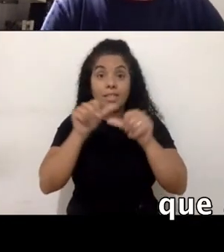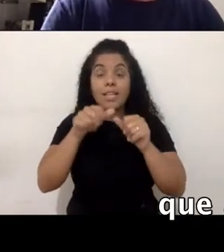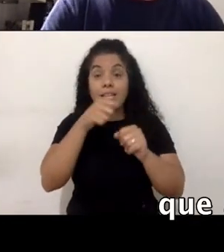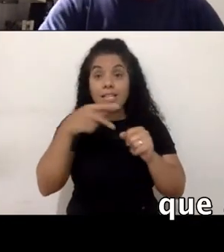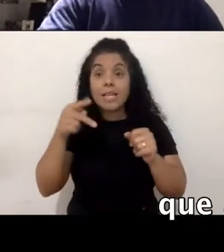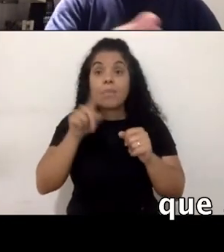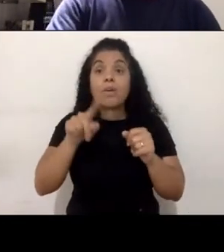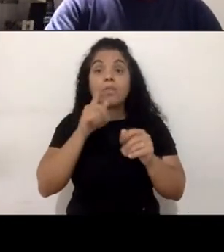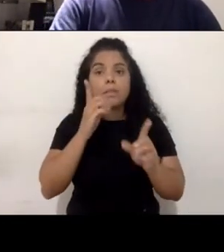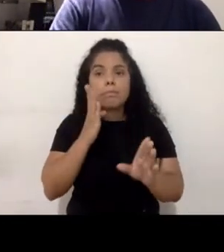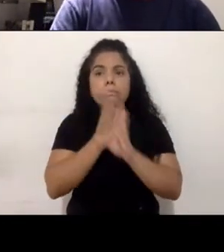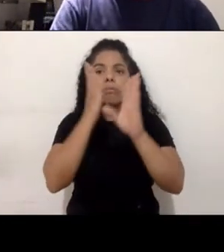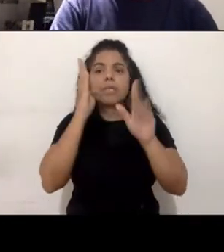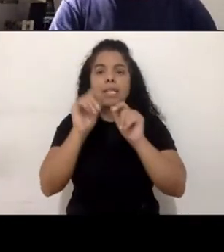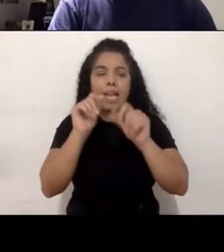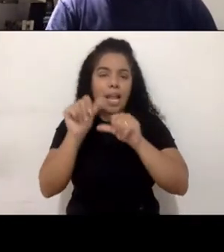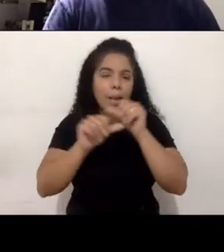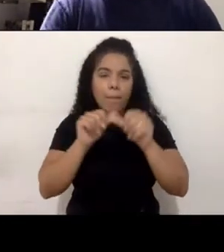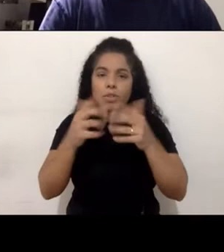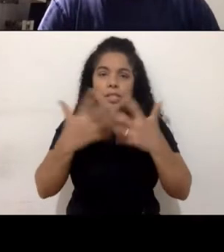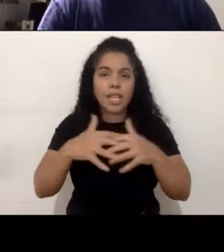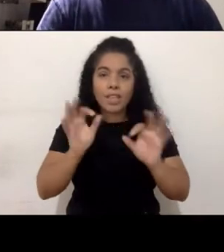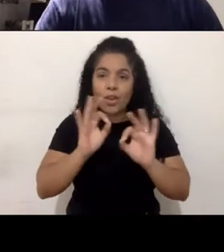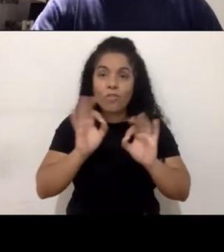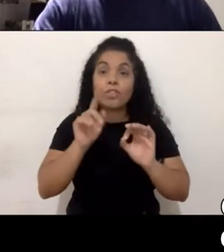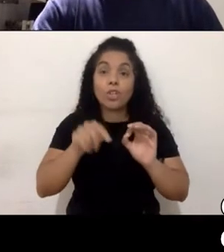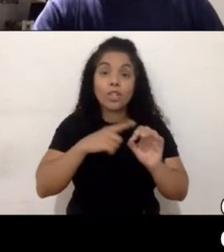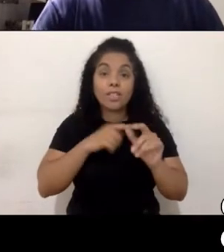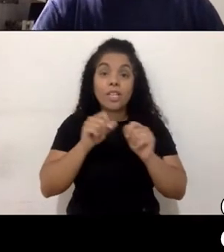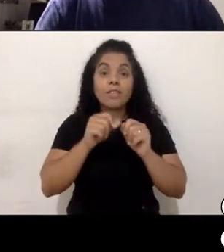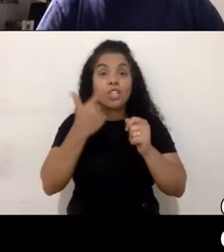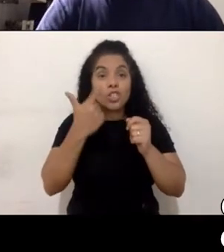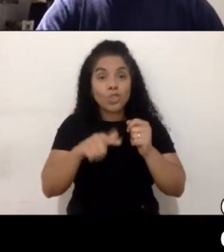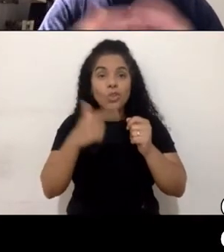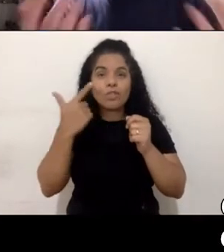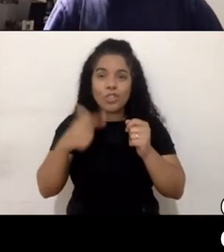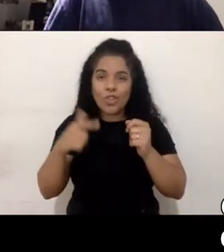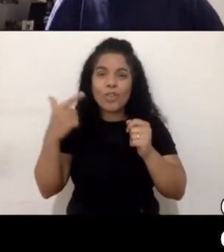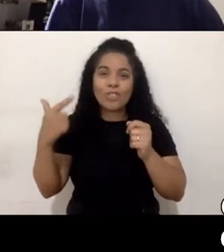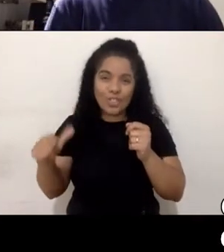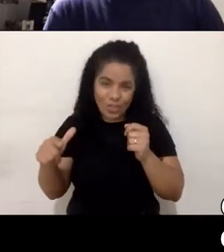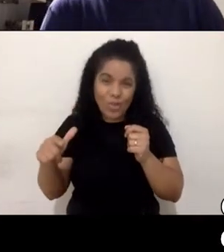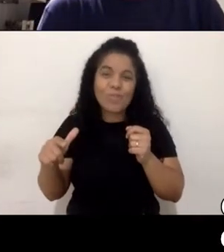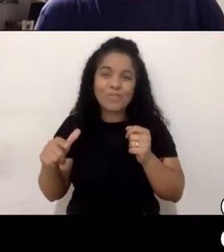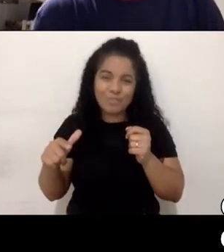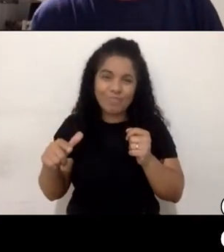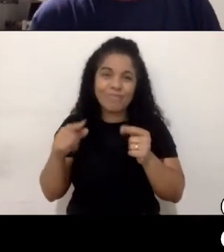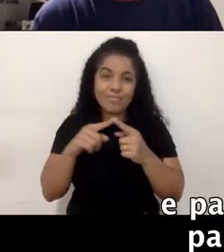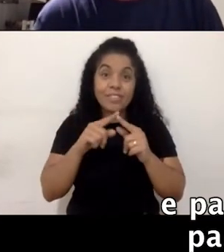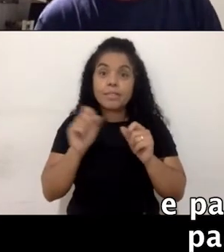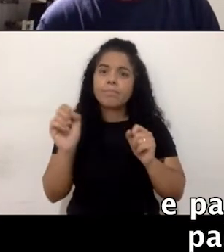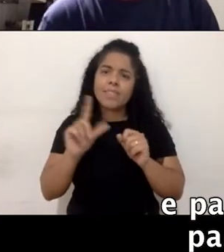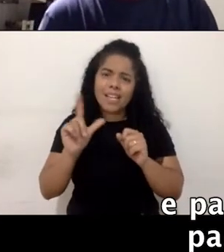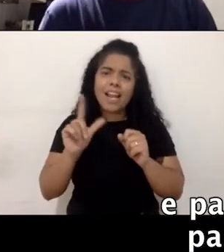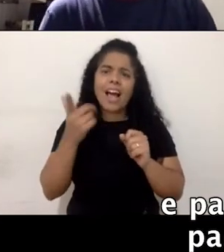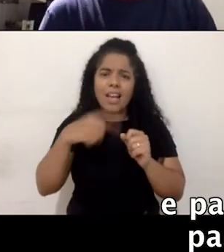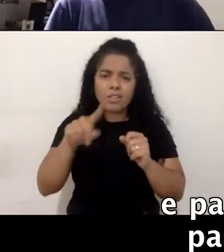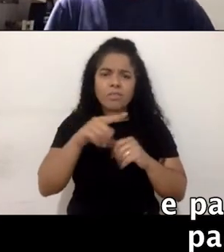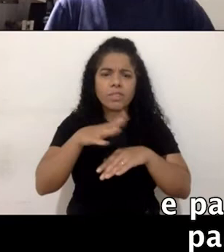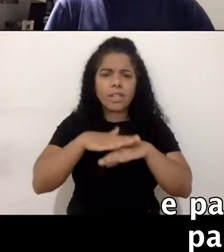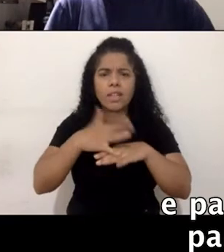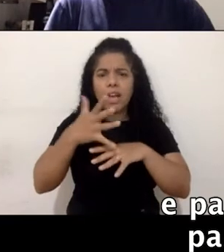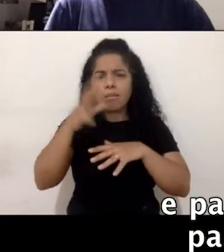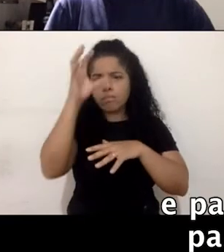it again and again. So clearly we want to take the lesson from software architecture and say, let's move from a